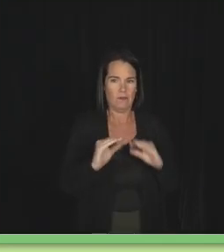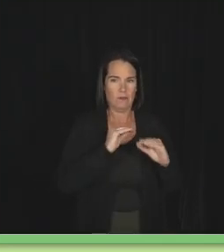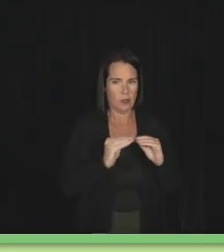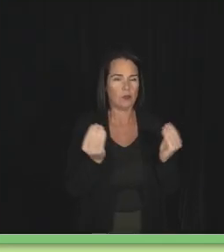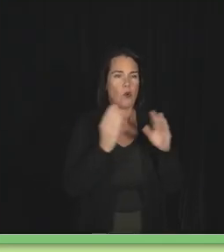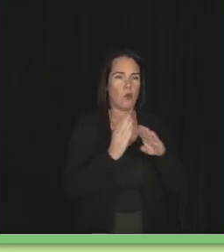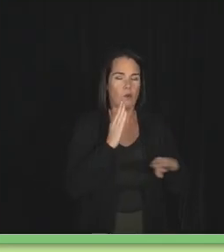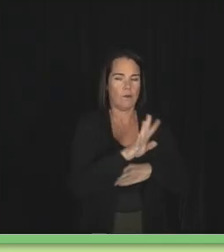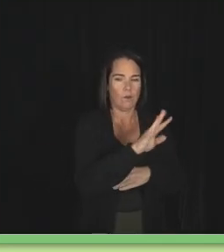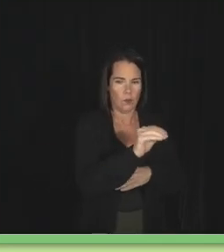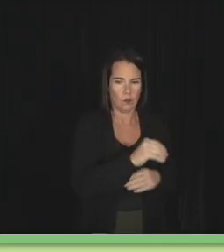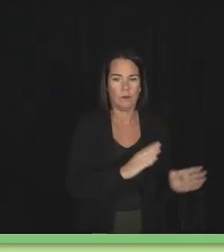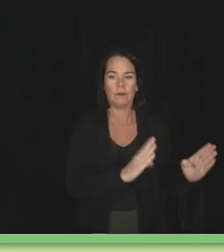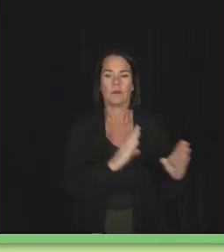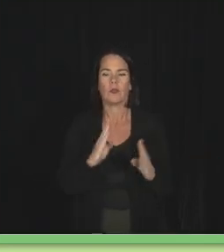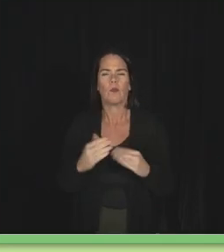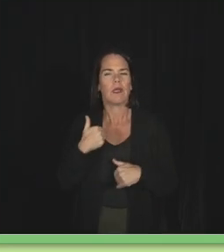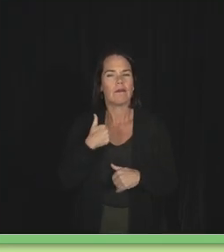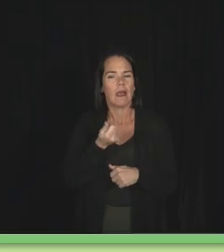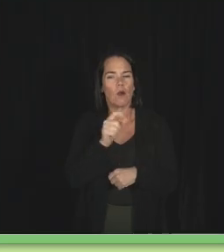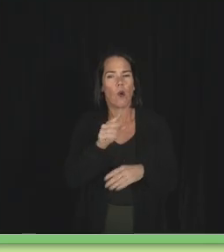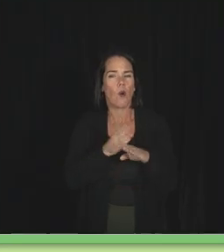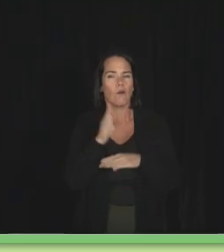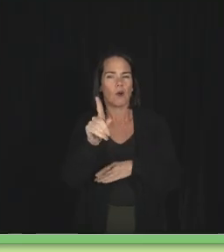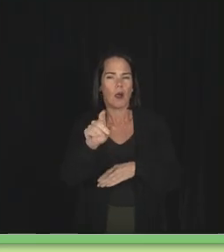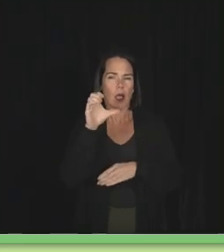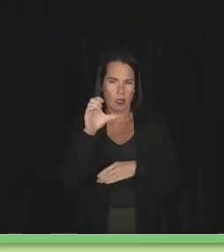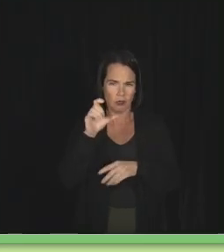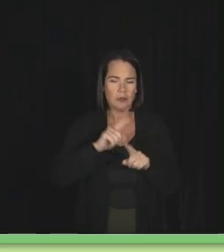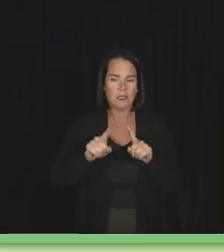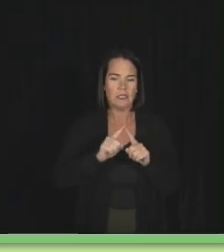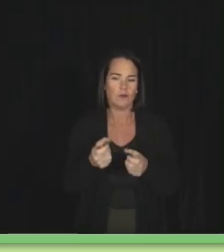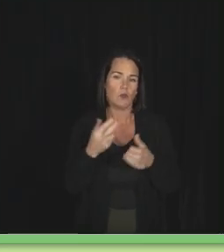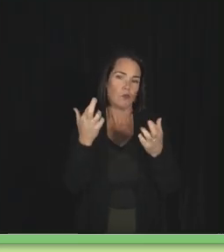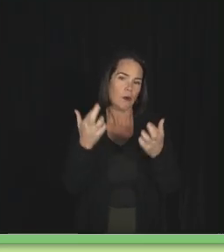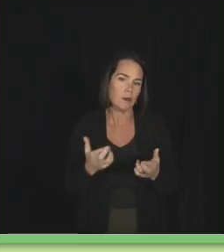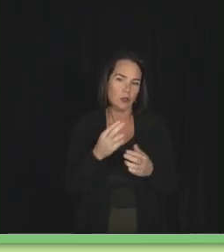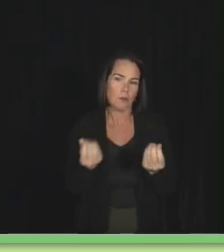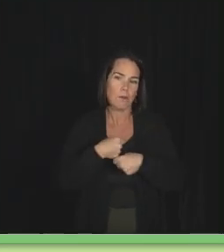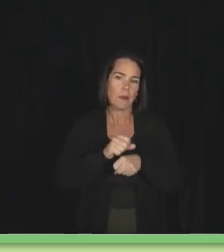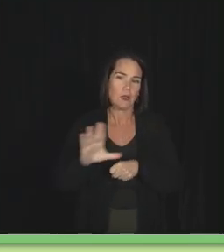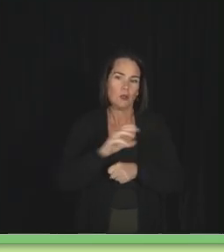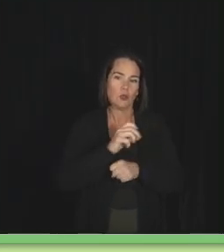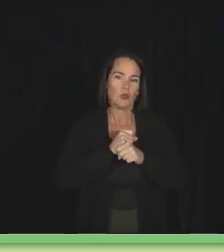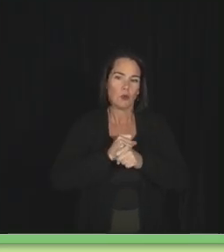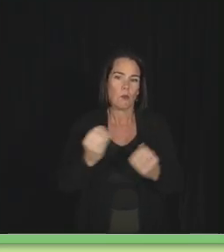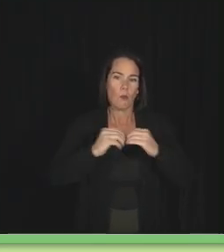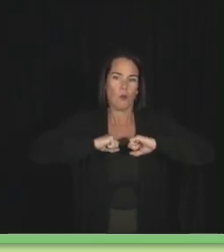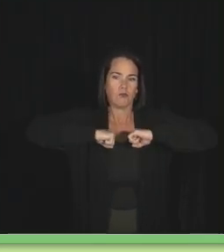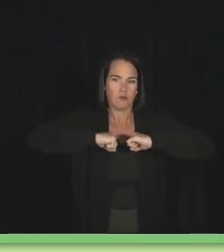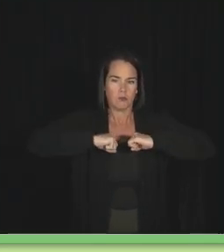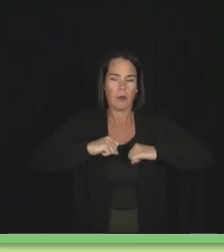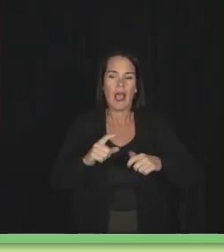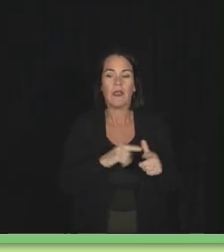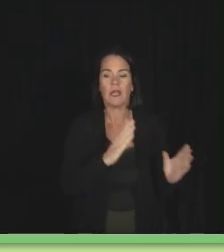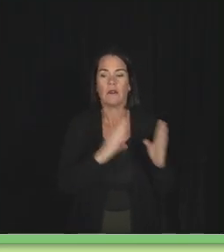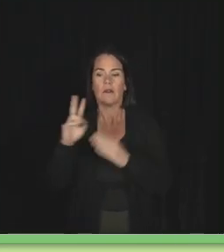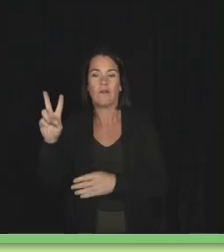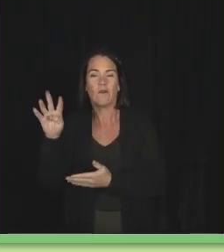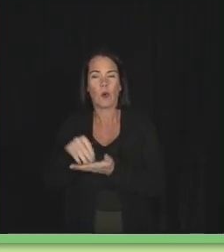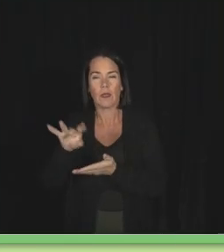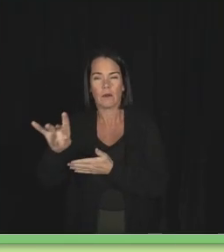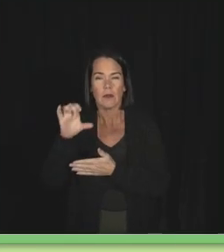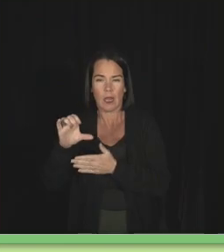security hardening recommendations for projects and almost 5,000 hours of expert audit work in